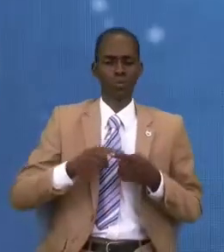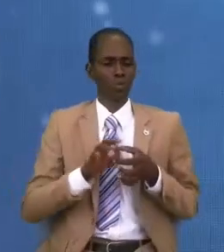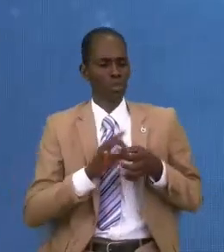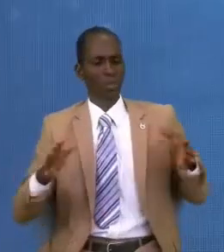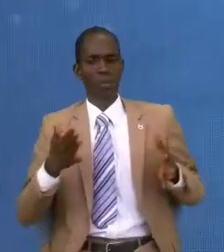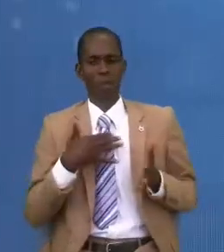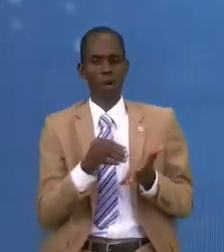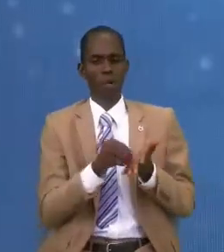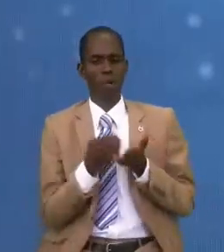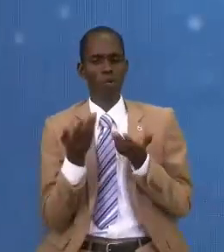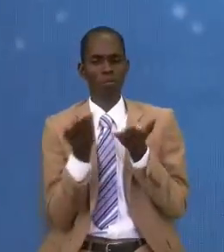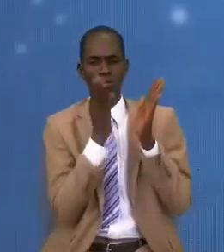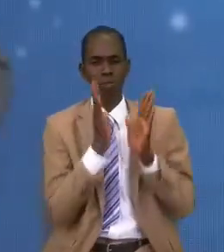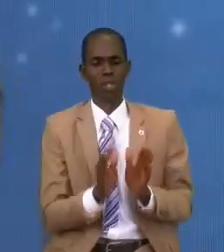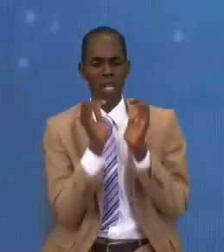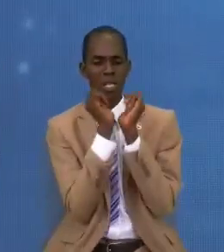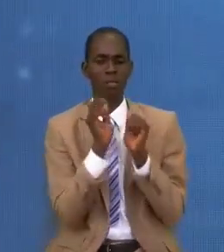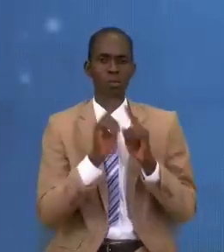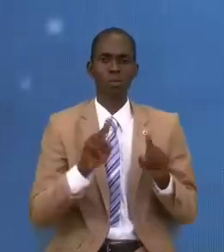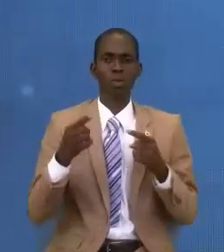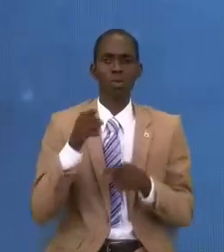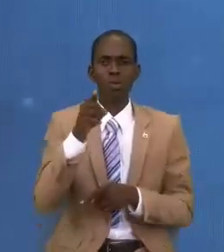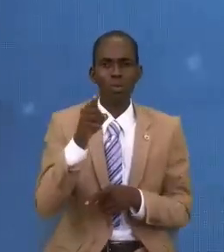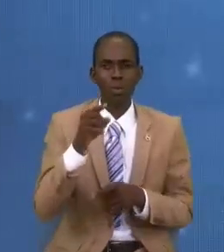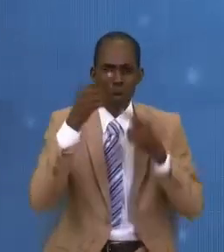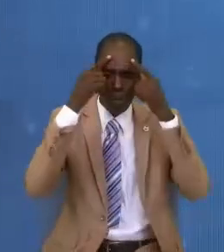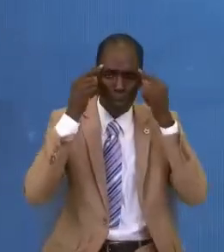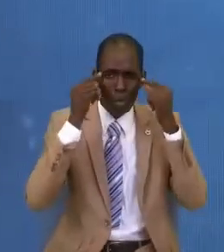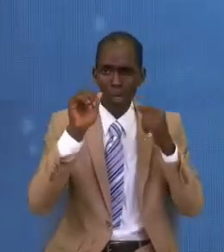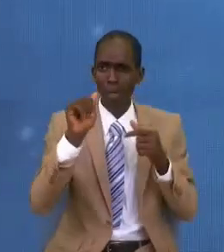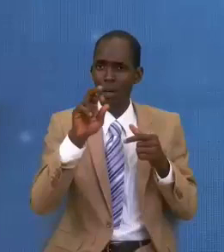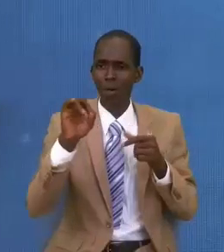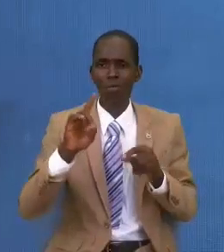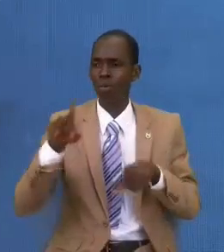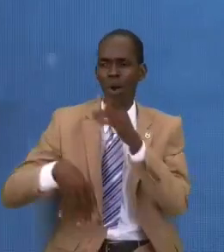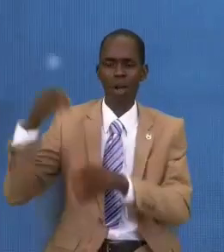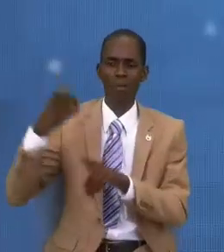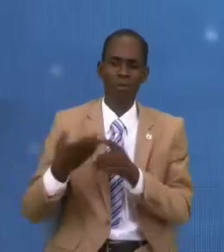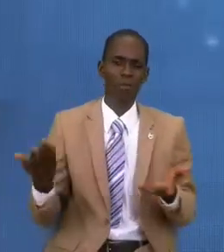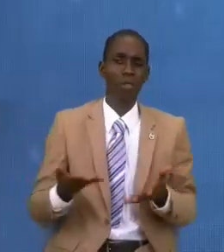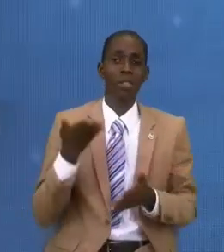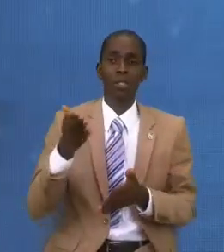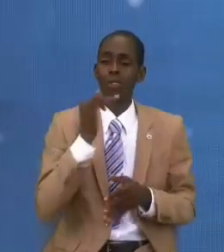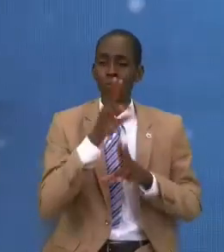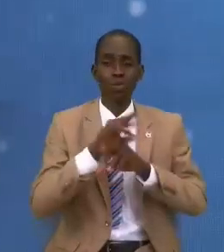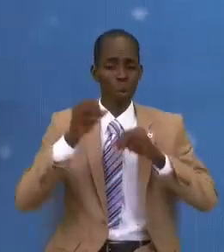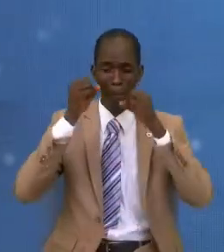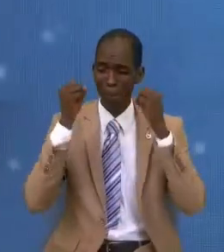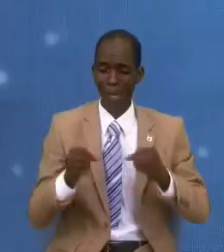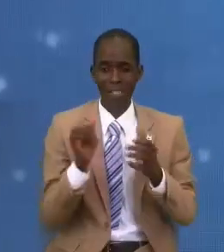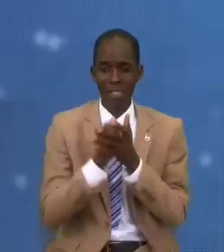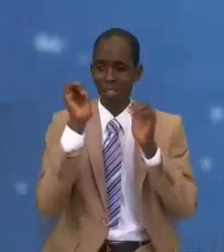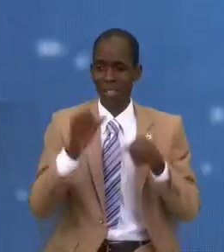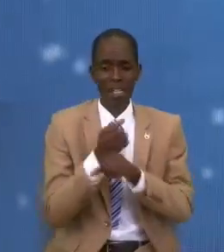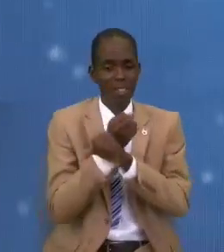there. There is no power that can deliver these people. But God had already said, these